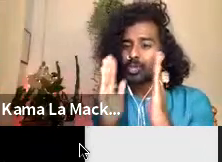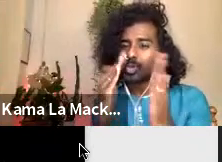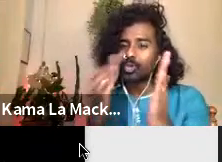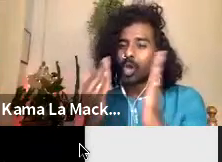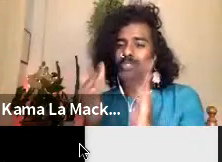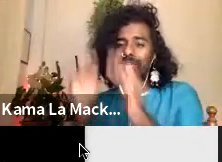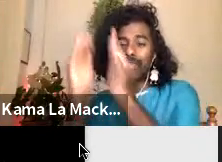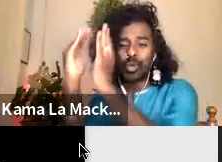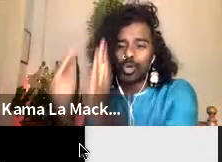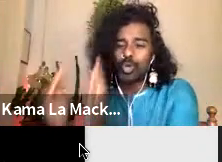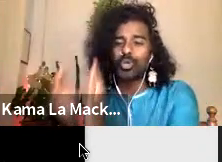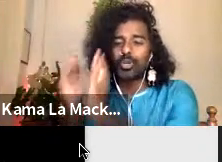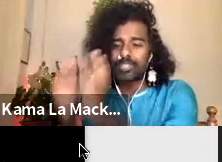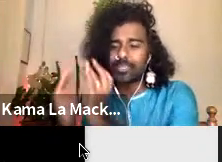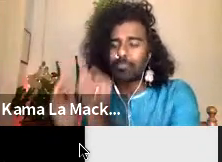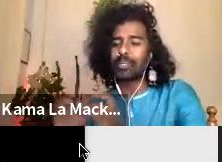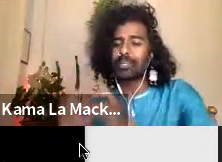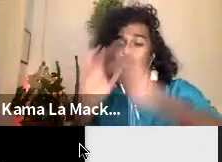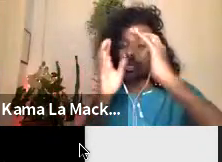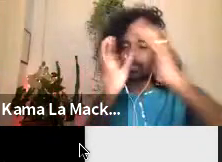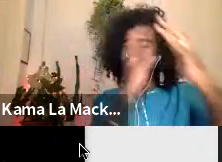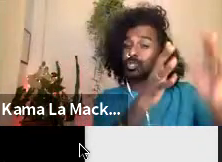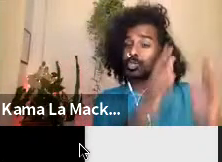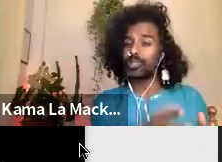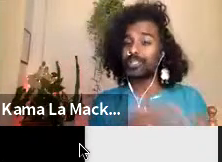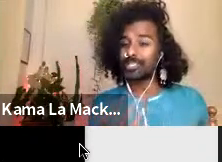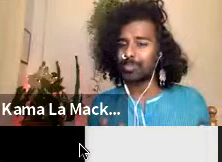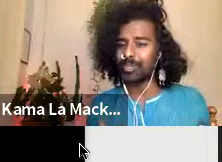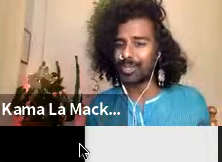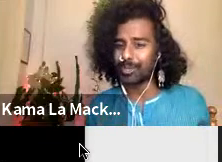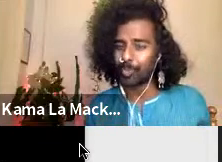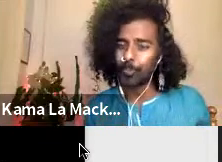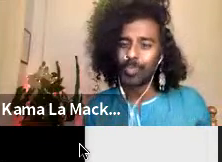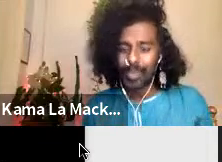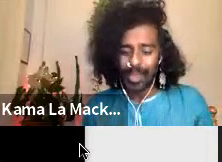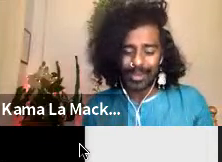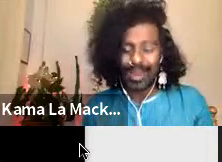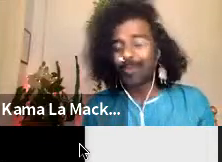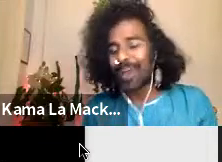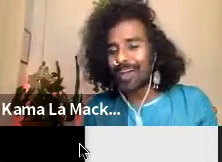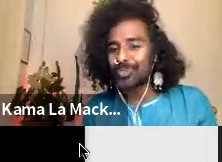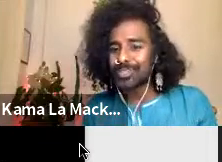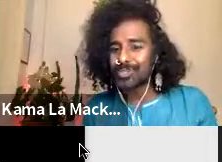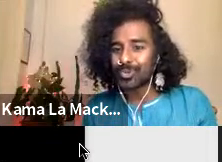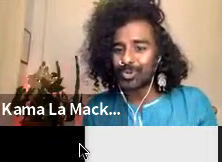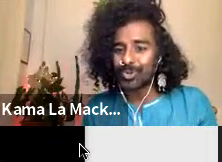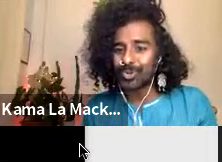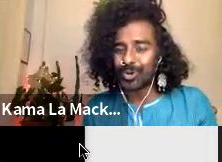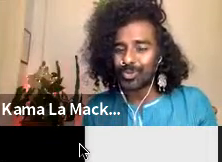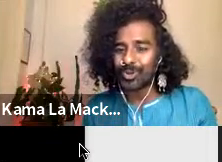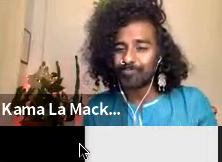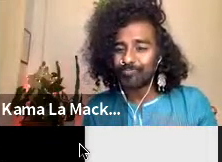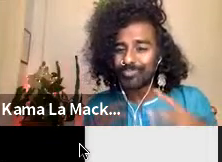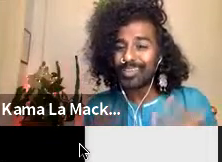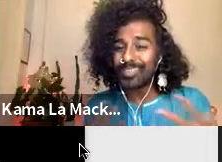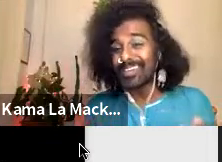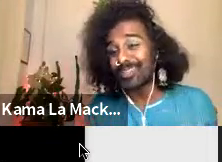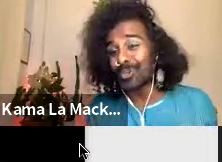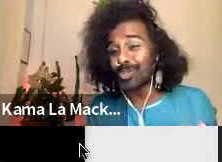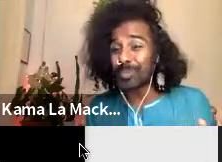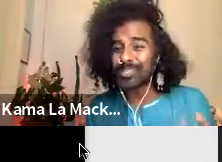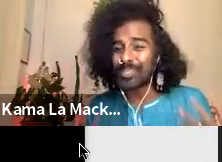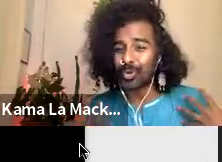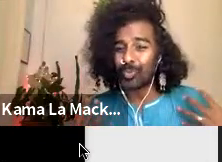space, you're not in the colonial discipline, you're not in the strict discipline anymore. And I will add to this, to